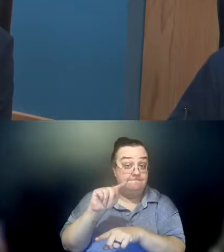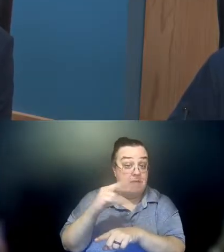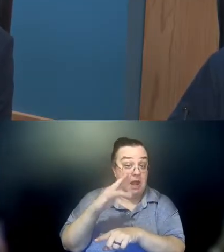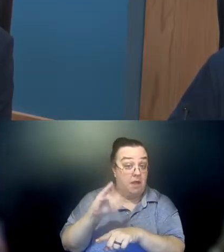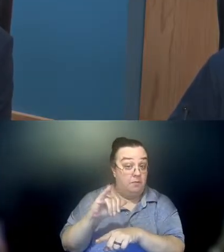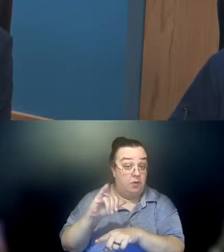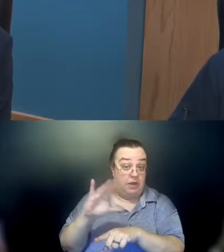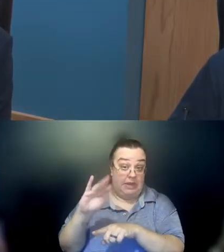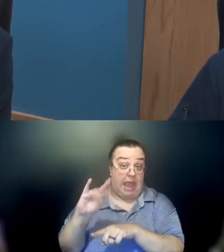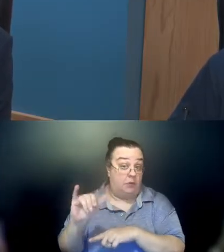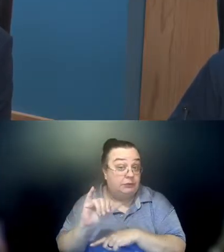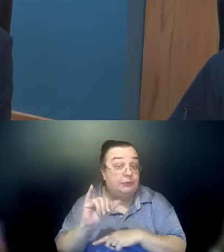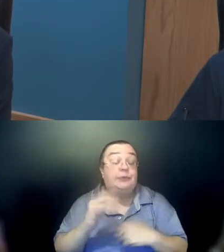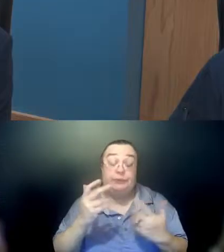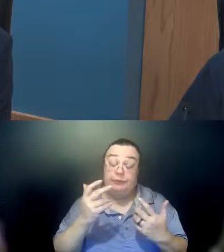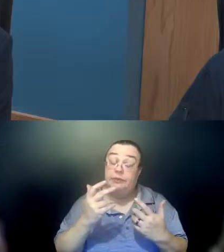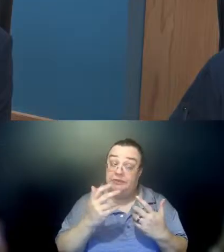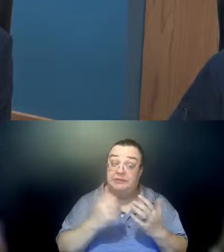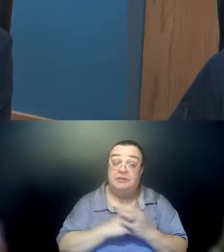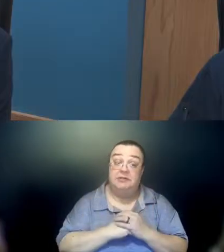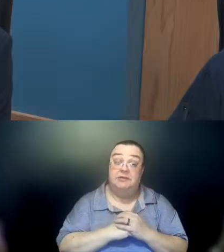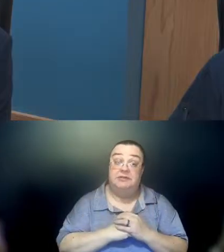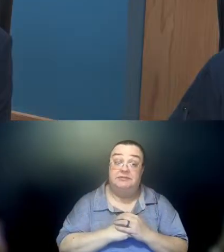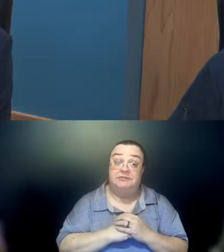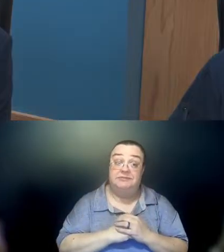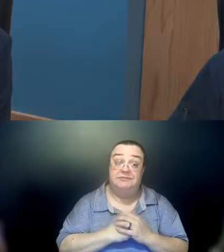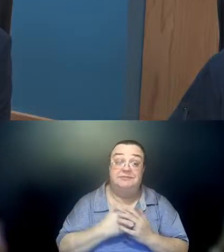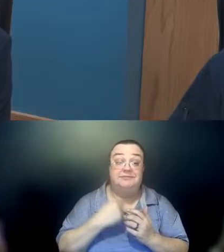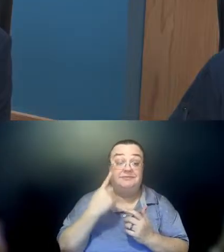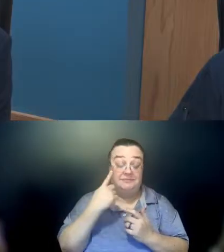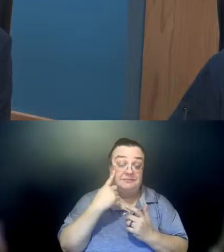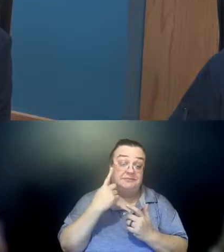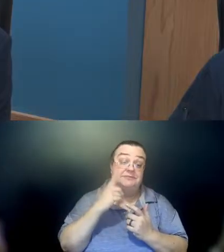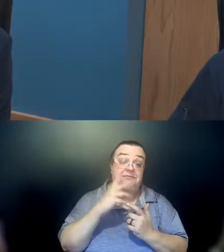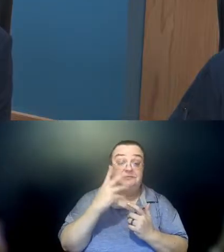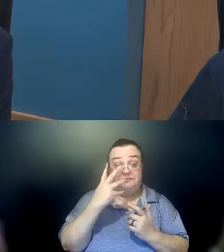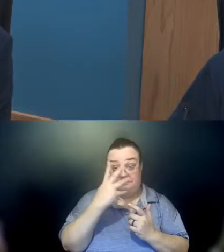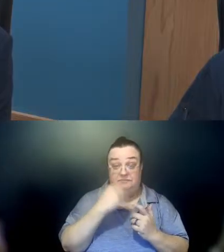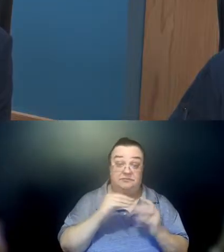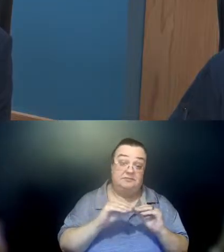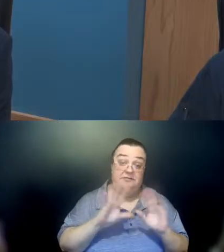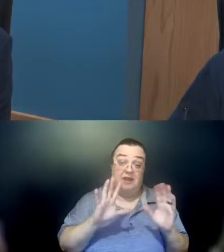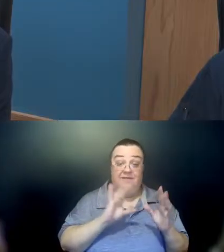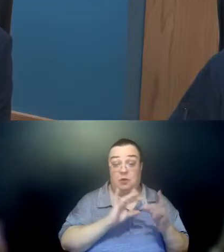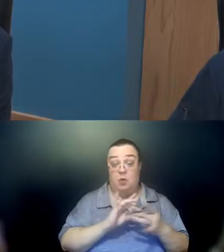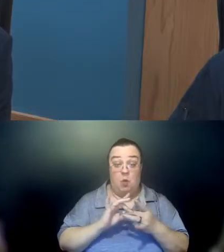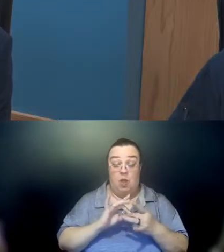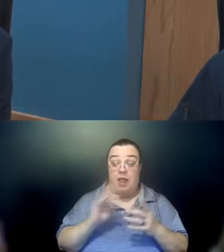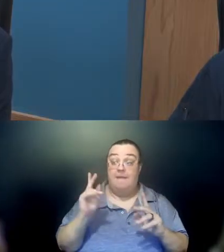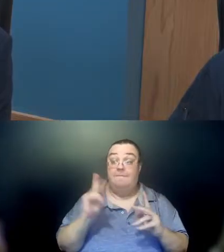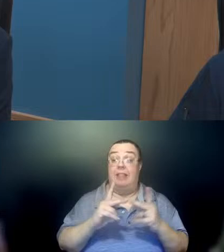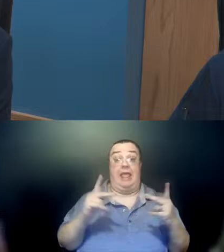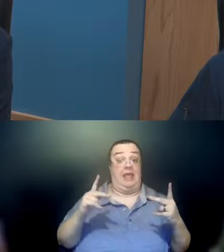And it's a pretty, I think, obvious correlation. The places that have strong